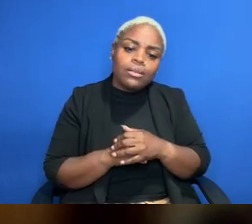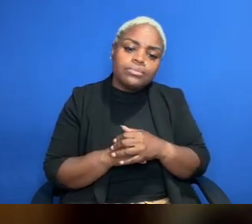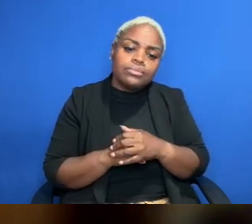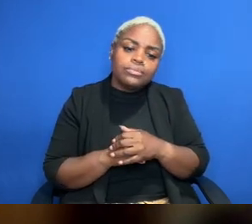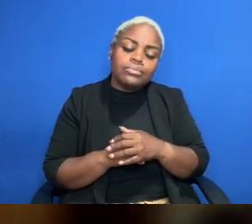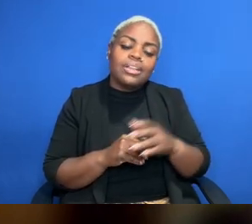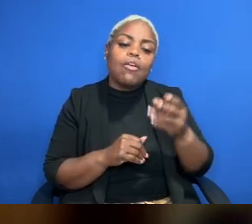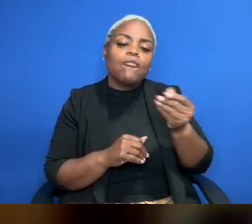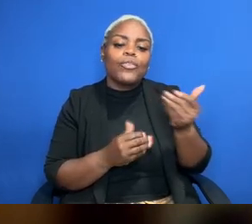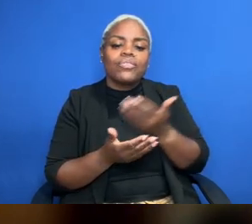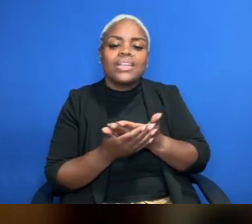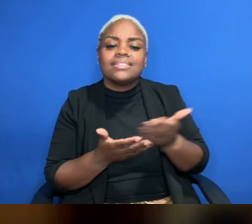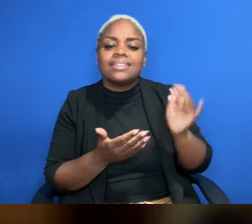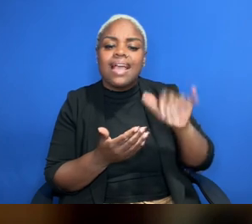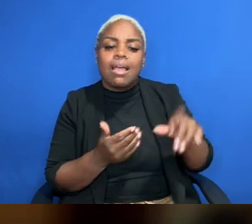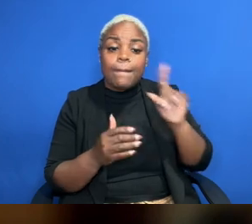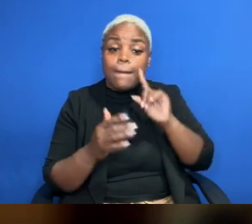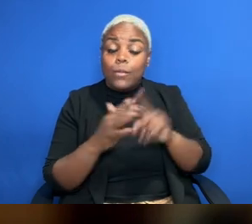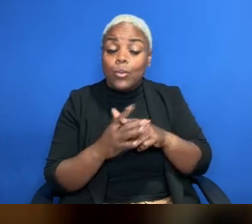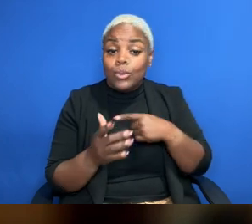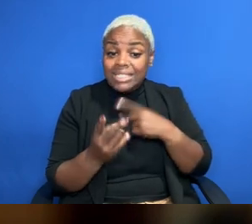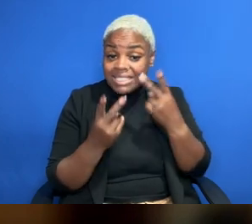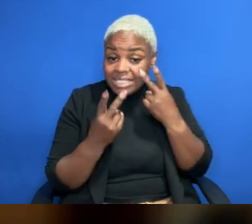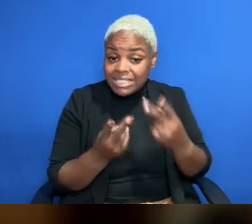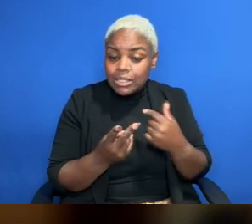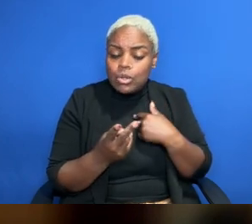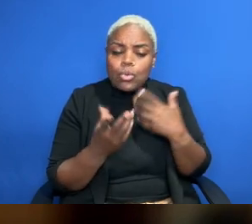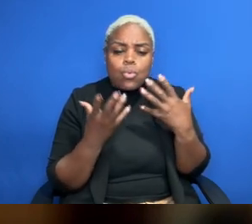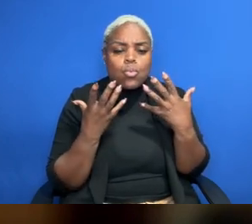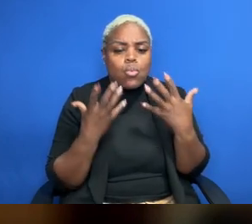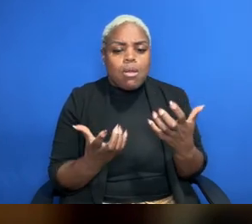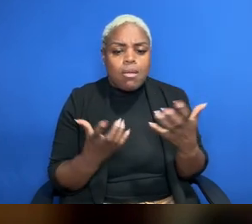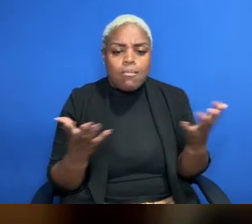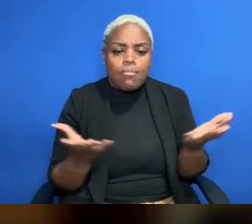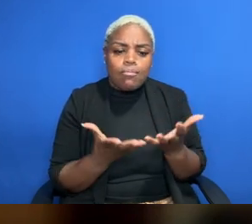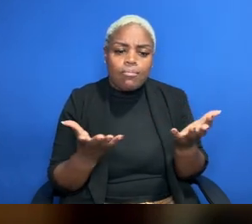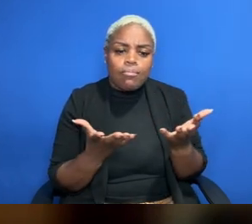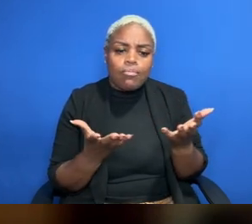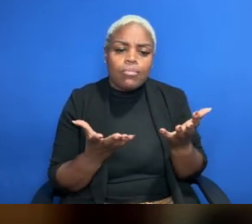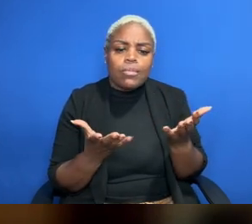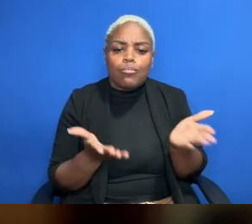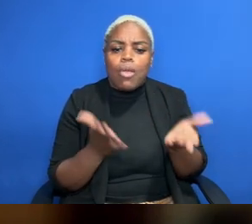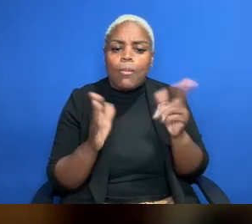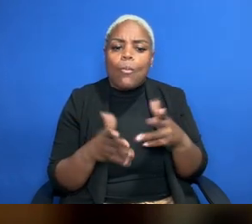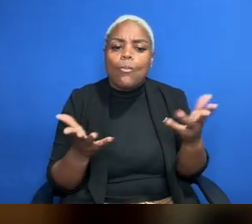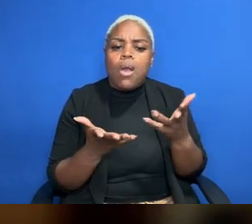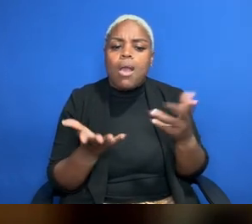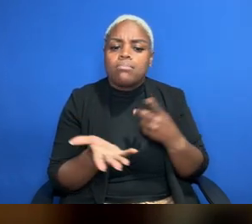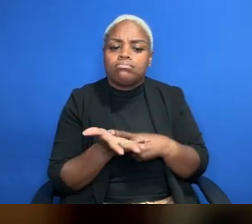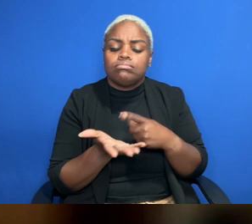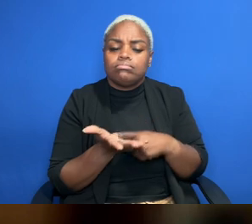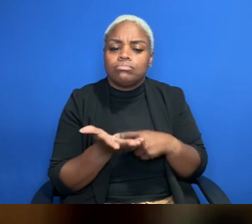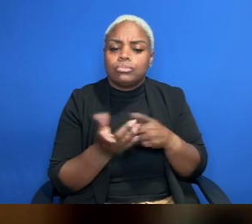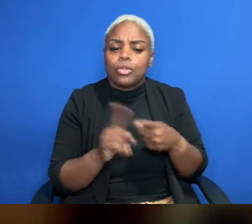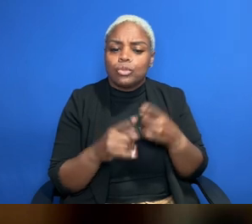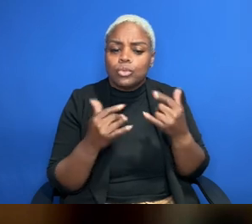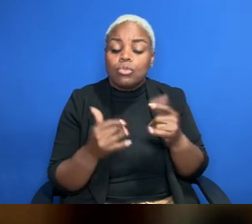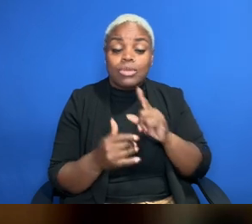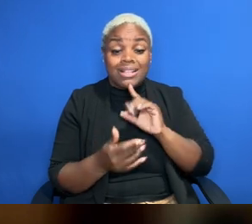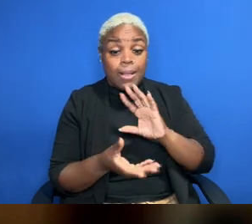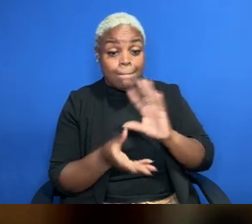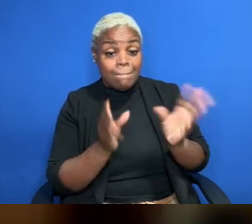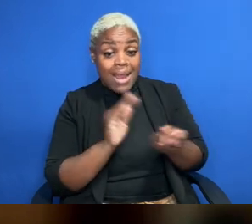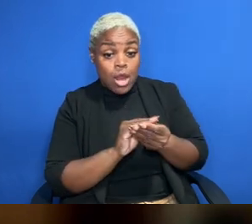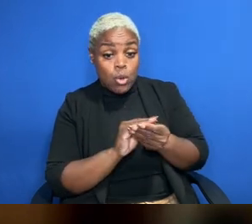as well. A few things that come up with what we're seeing and just want to kind of bring up of what's been talked about